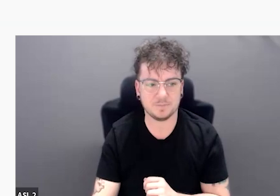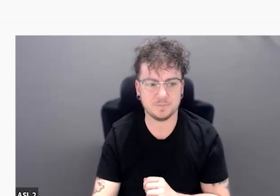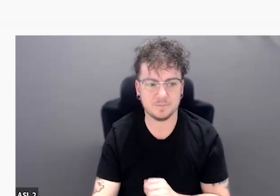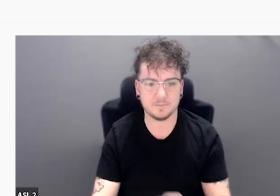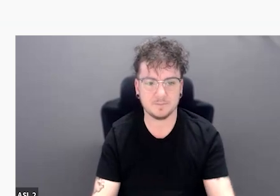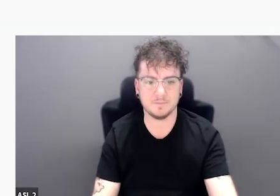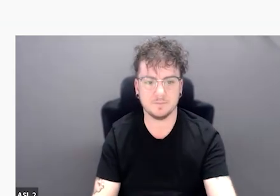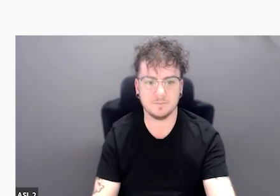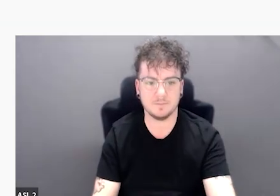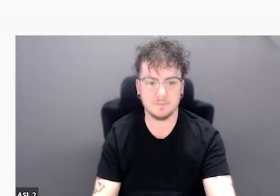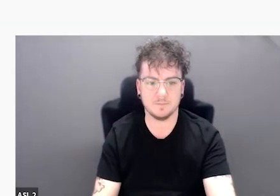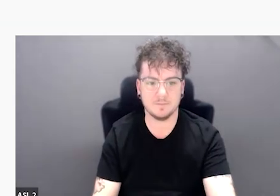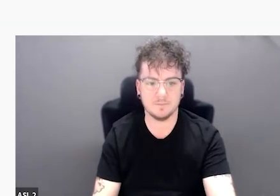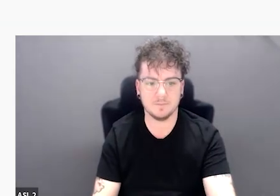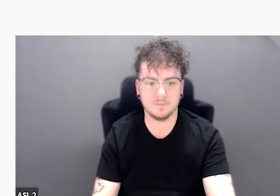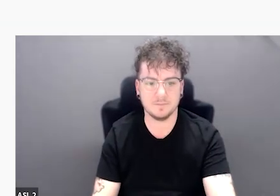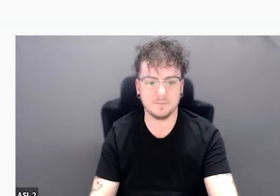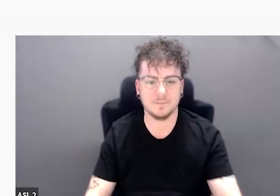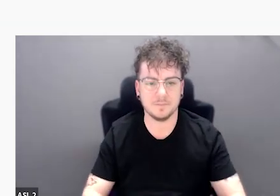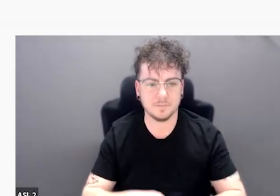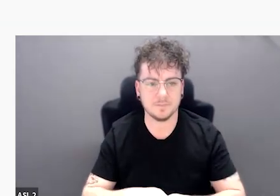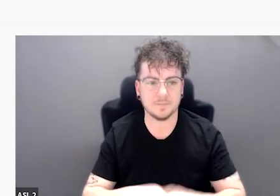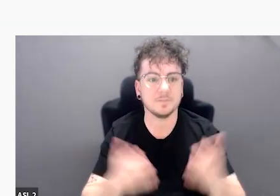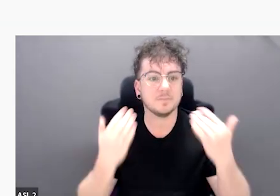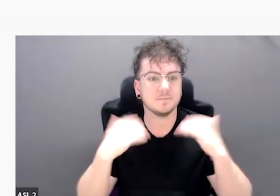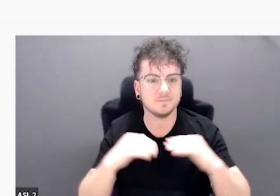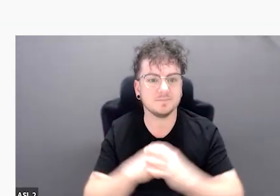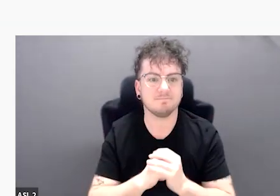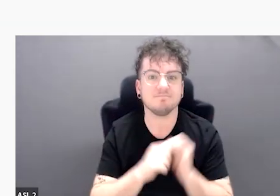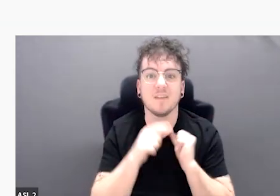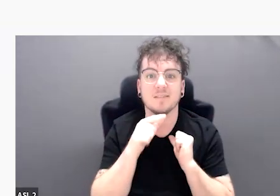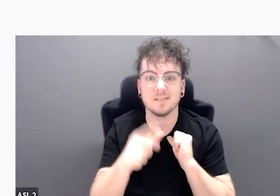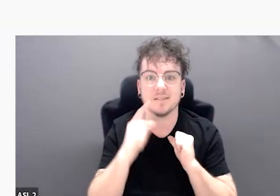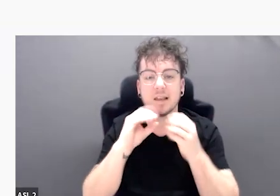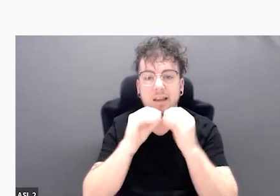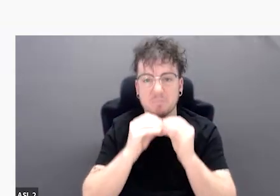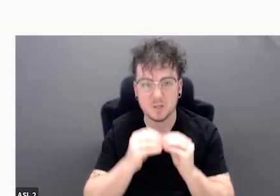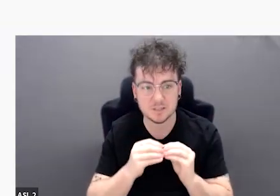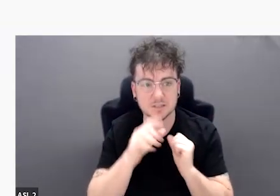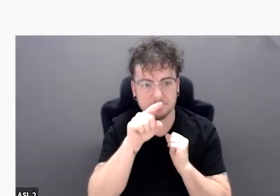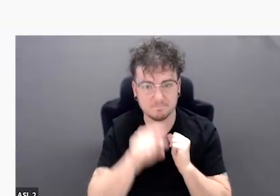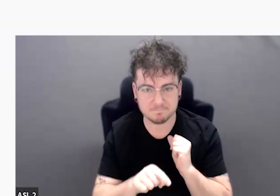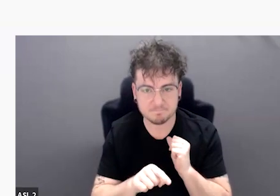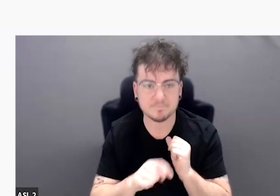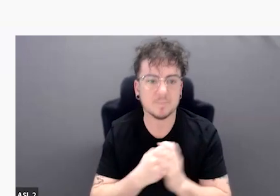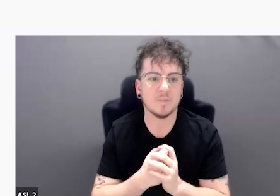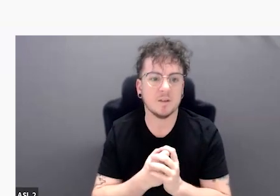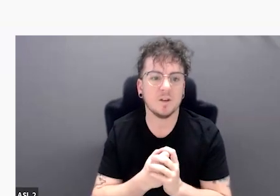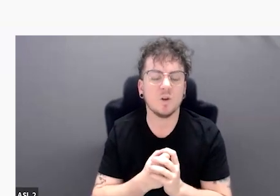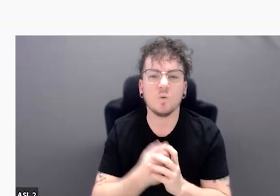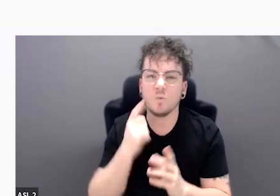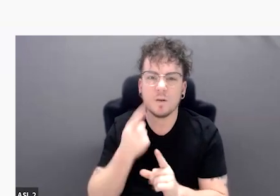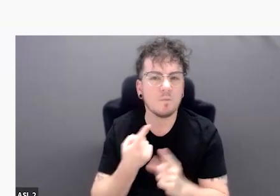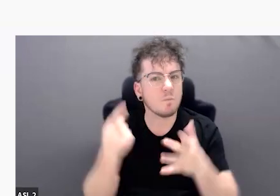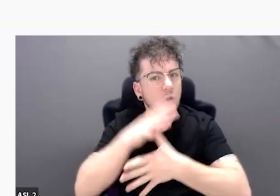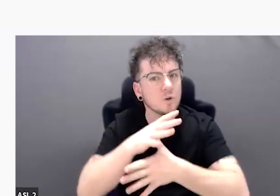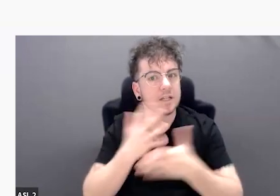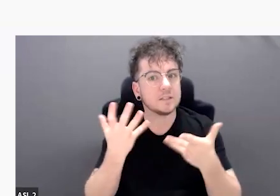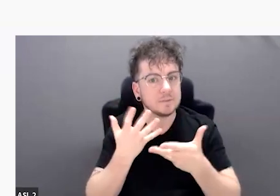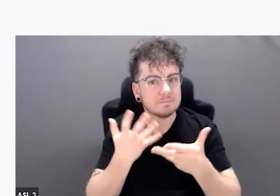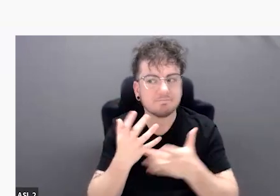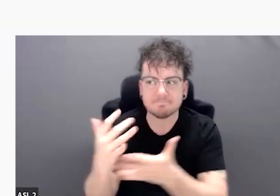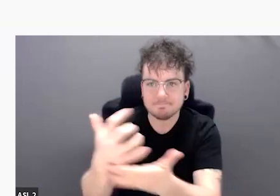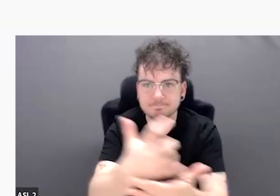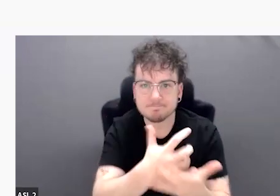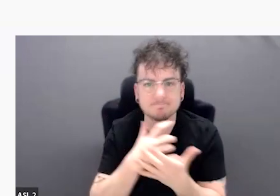Building on the quantitative insights from our engagement representation data, we also prioritize gathering feedback to understand the lived